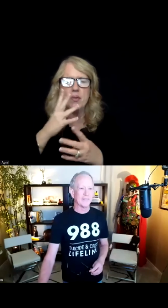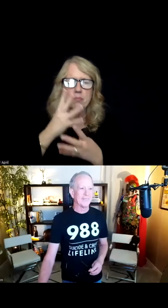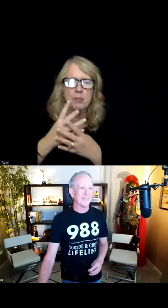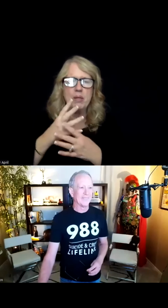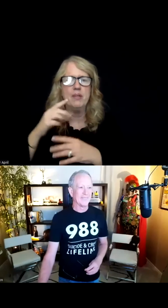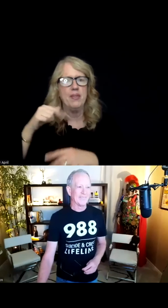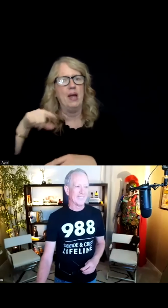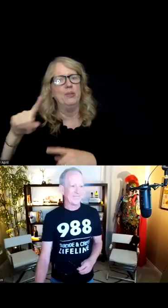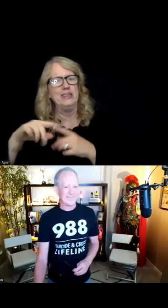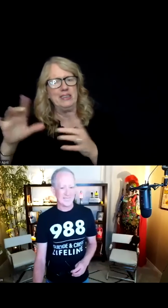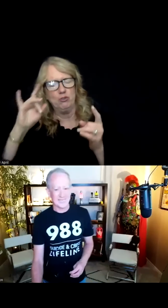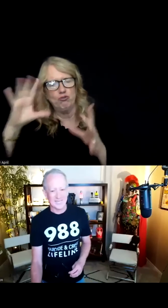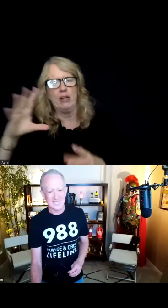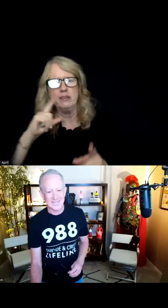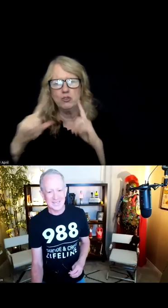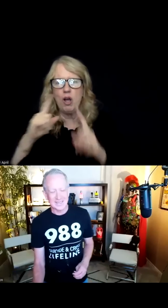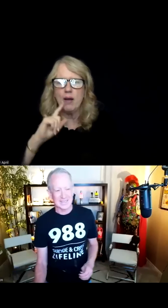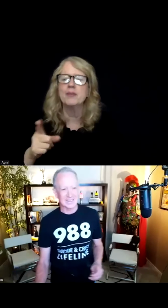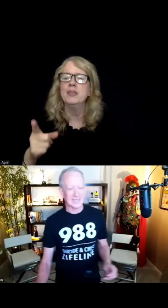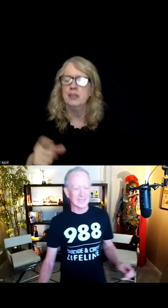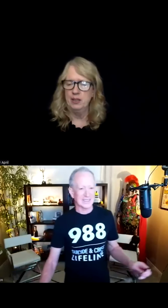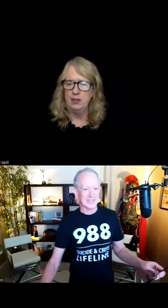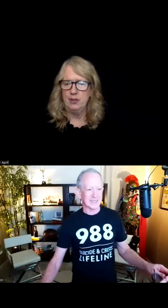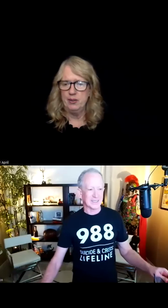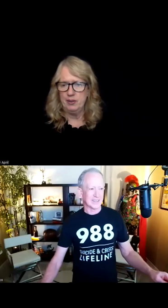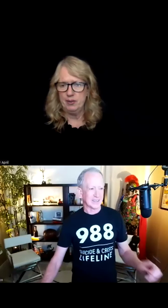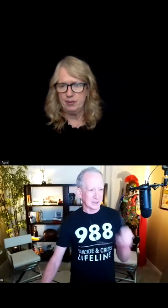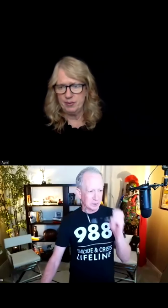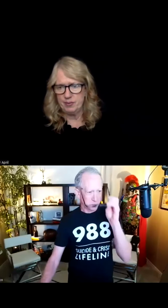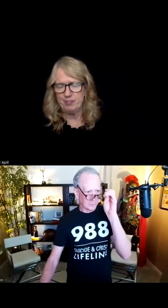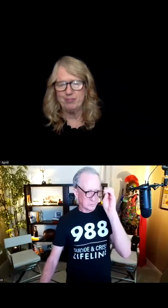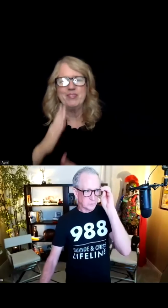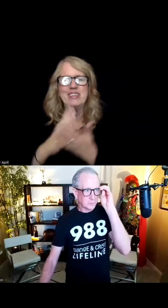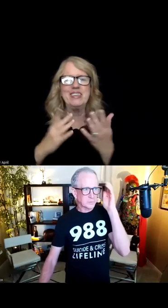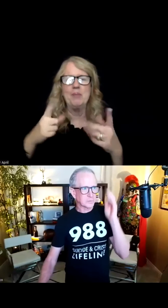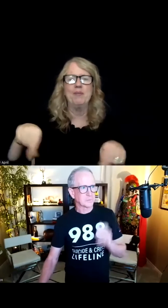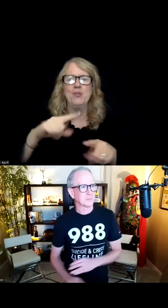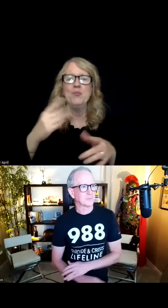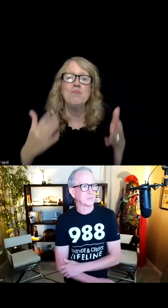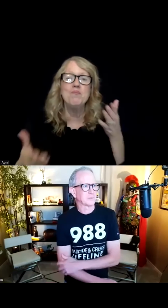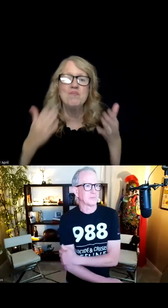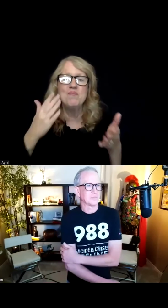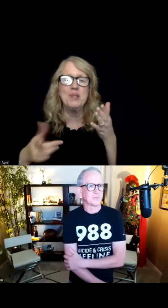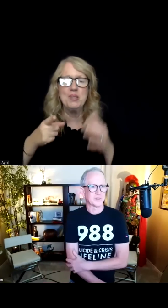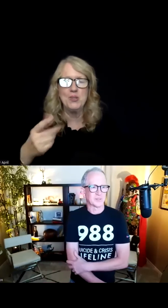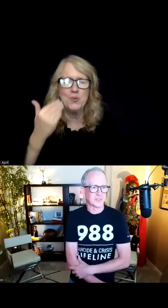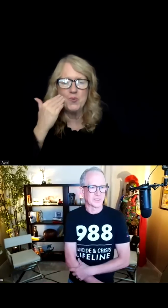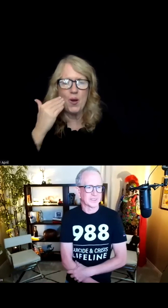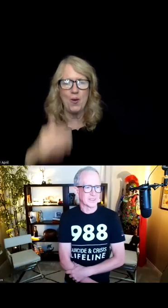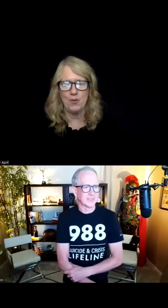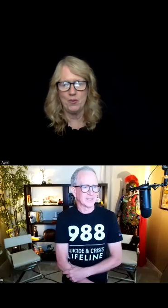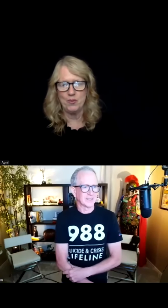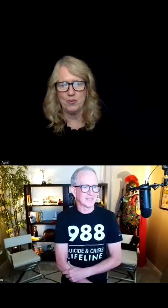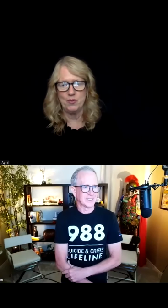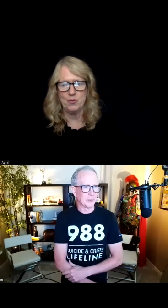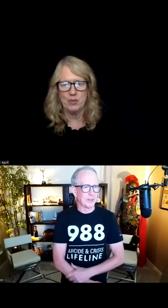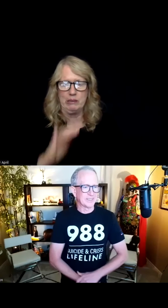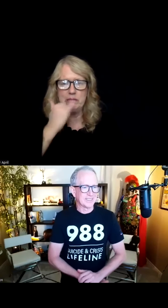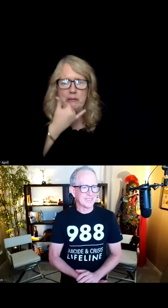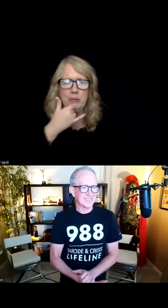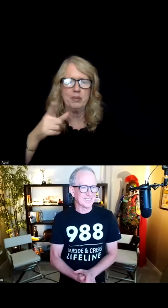Talk. All right. So some of you may know. Oh, sorry,